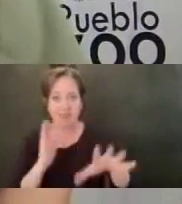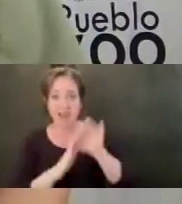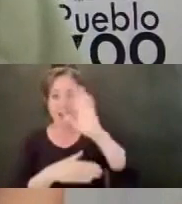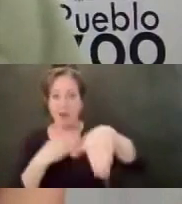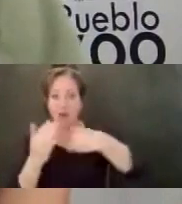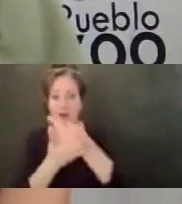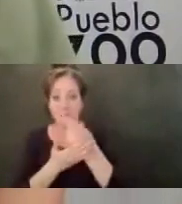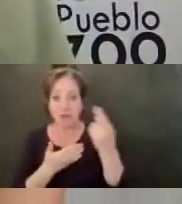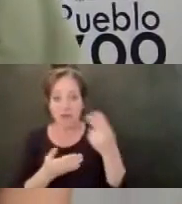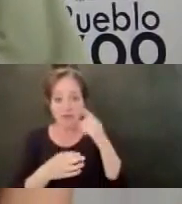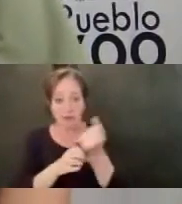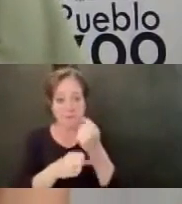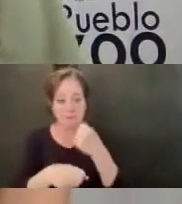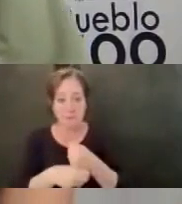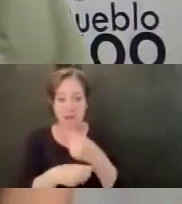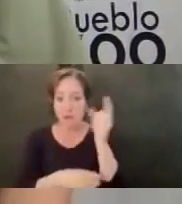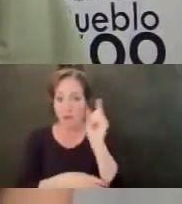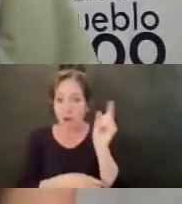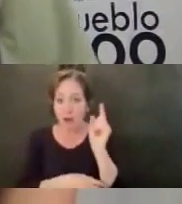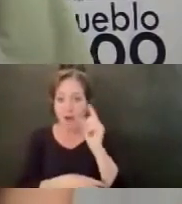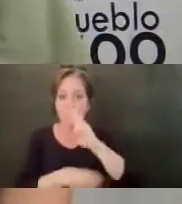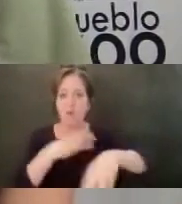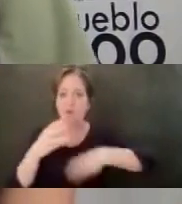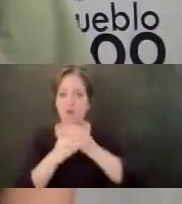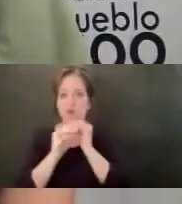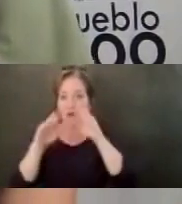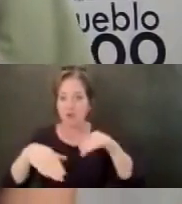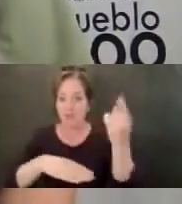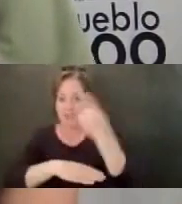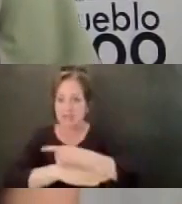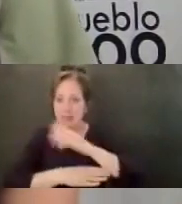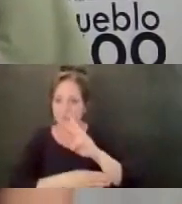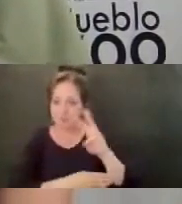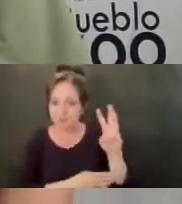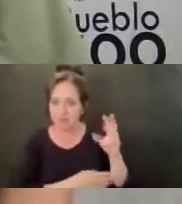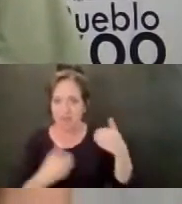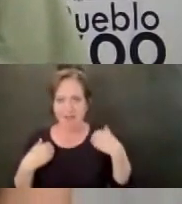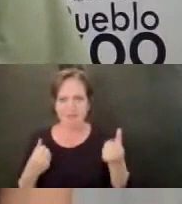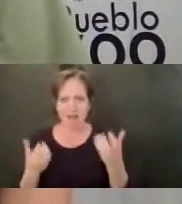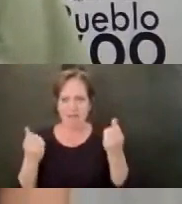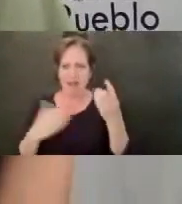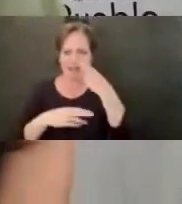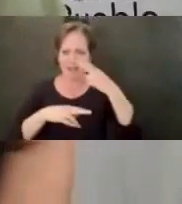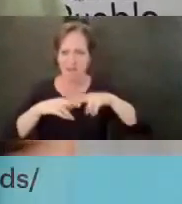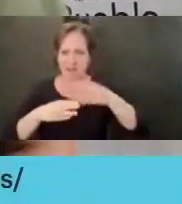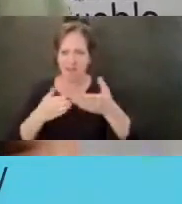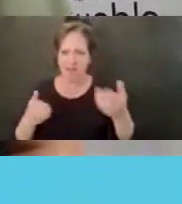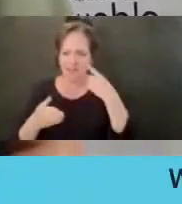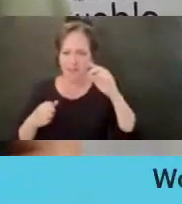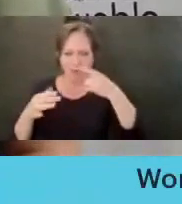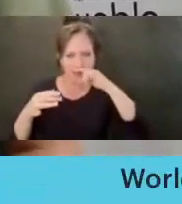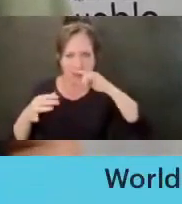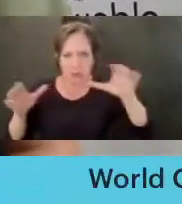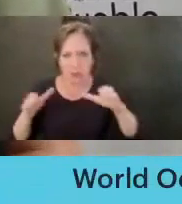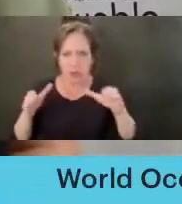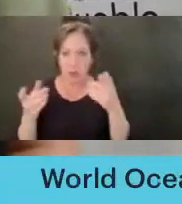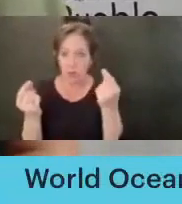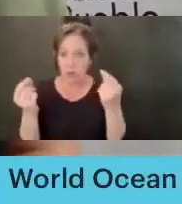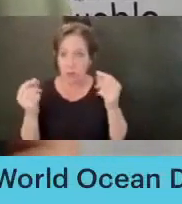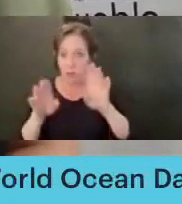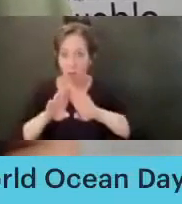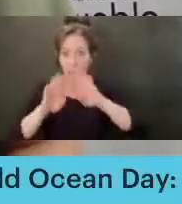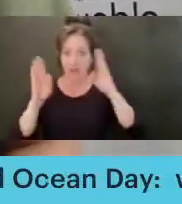on the World Ocean Day website, where they have lots of fun things for kids to do. So you open it